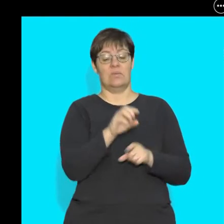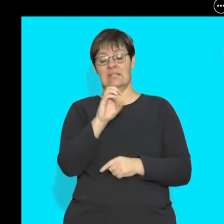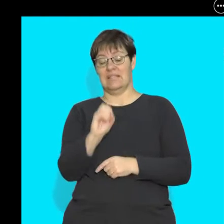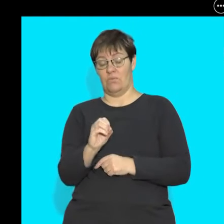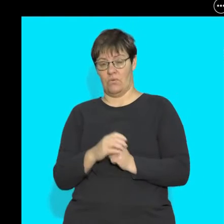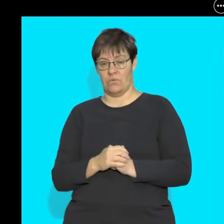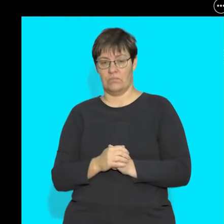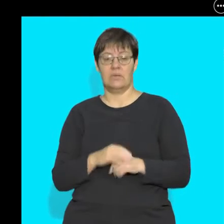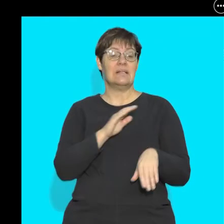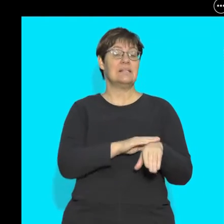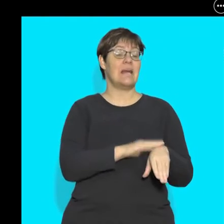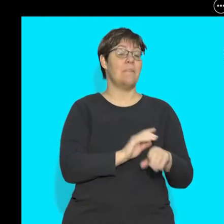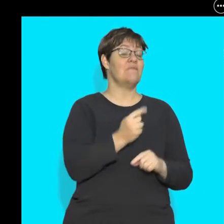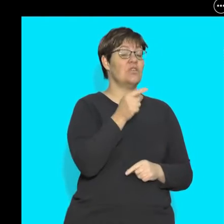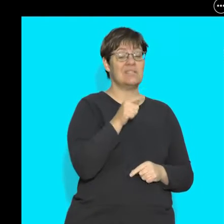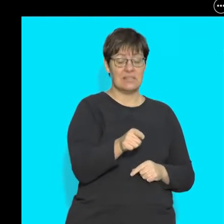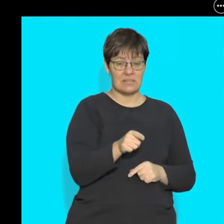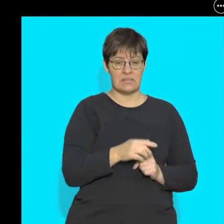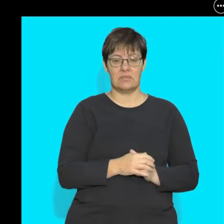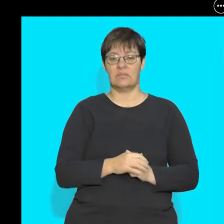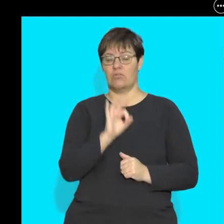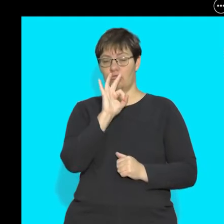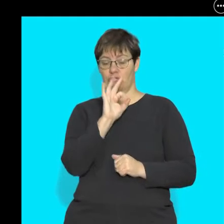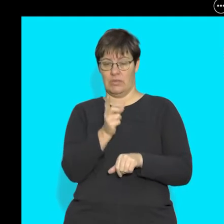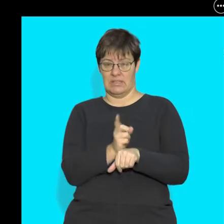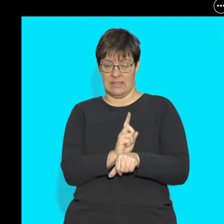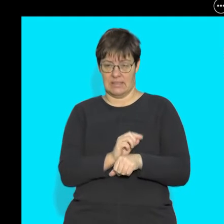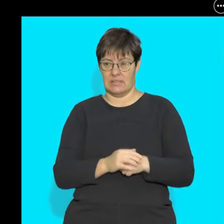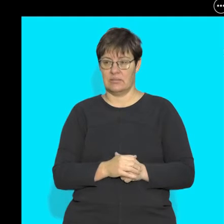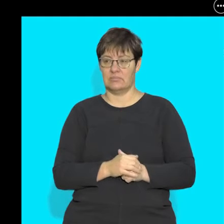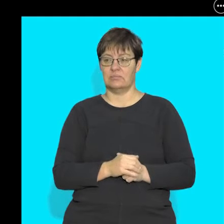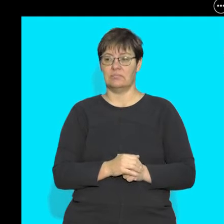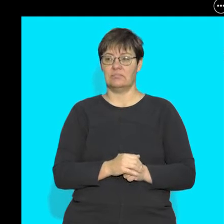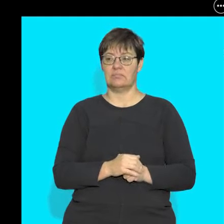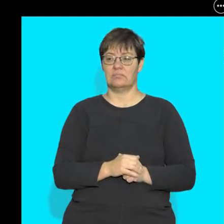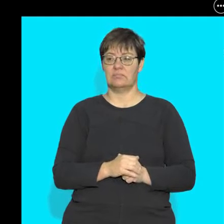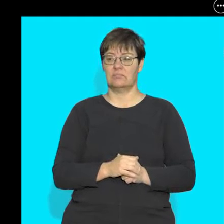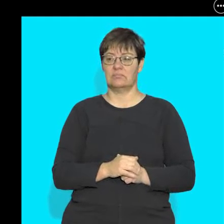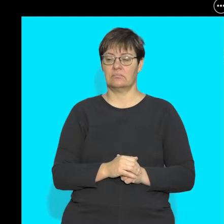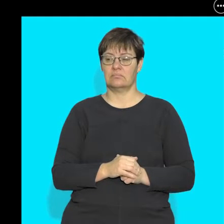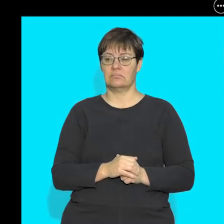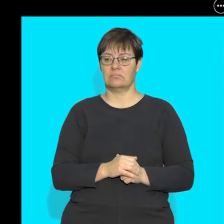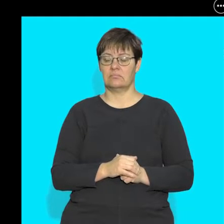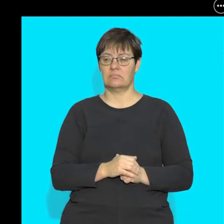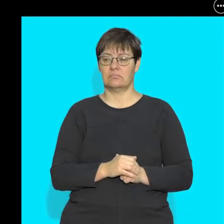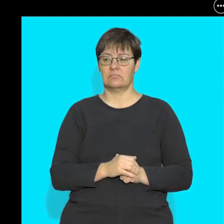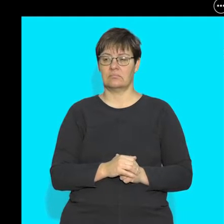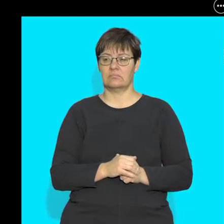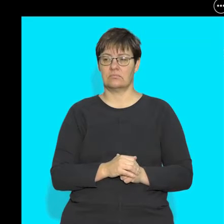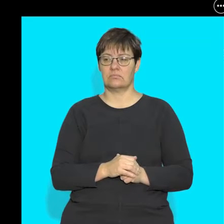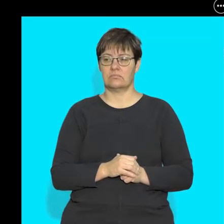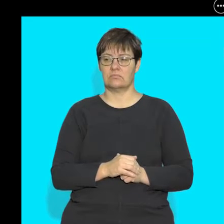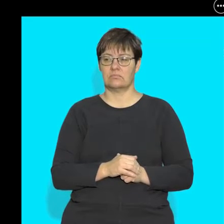first time is 3. So that's 0 meters, that's 3 seconds. My